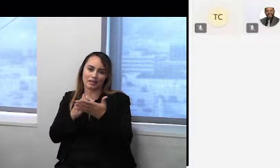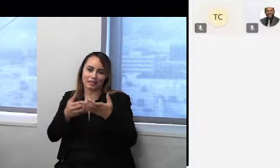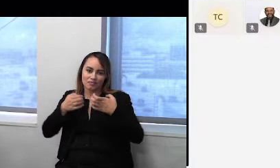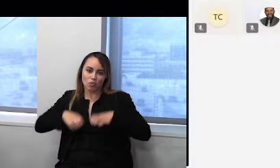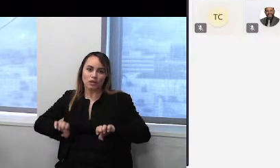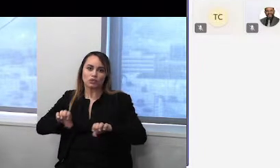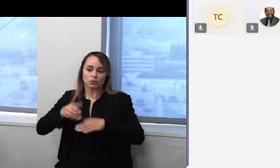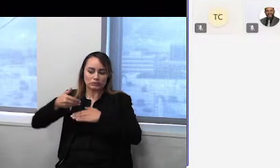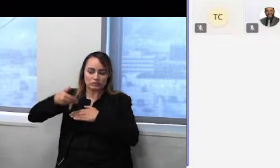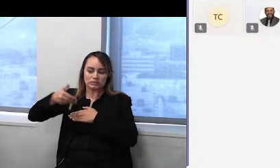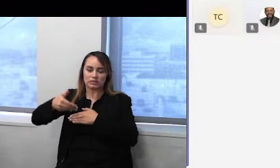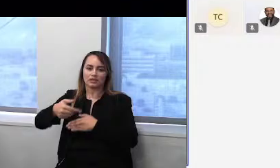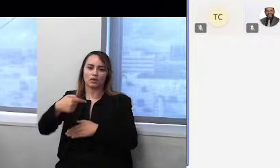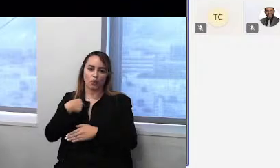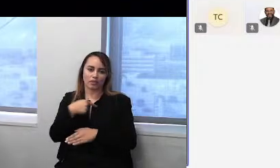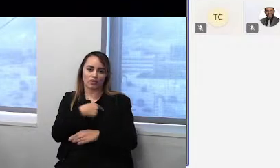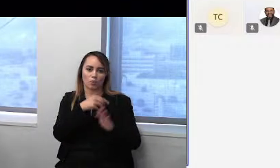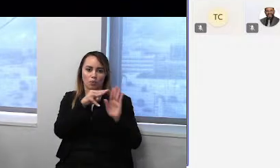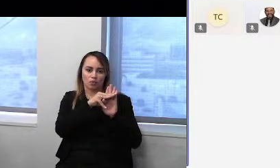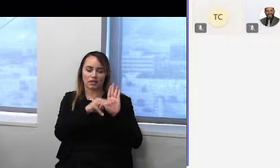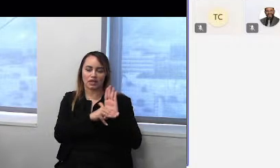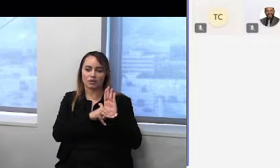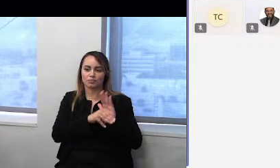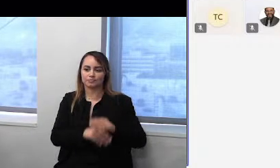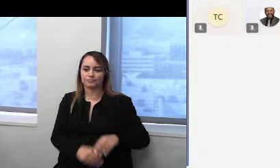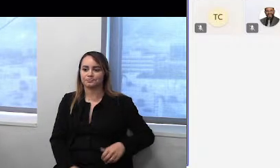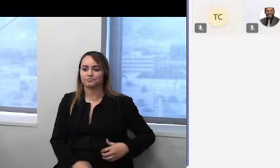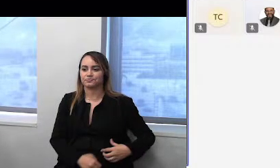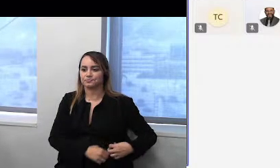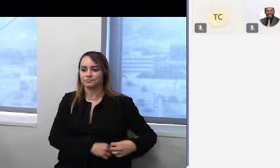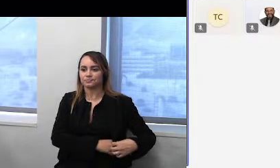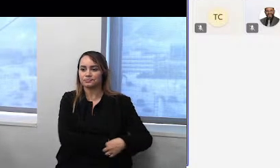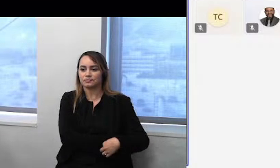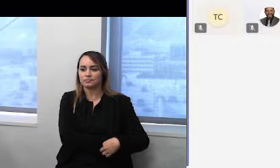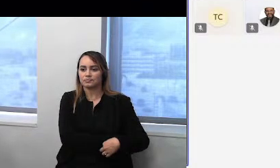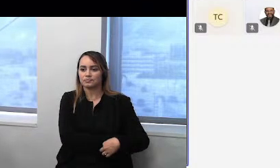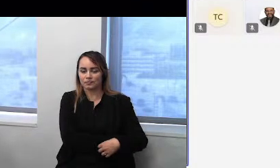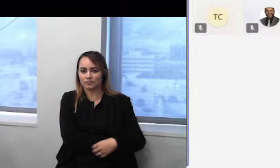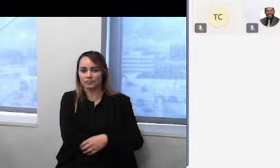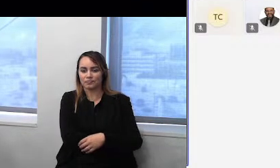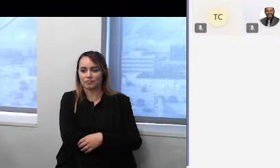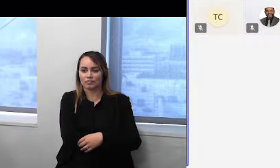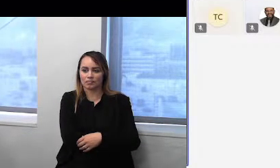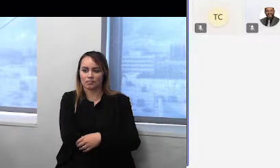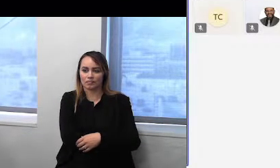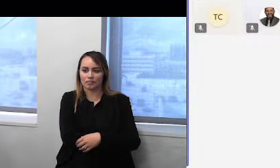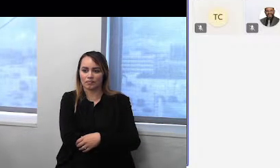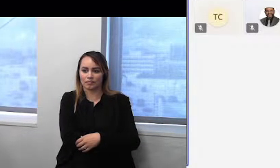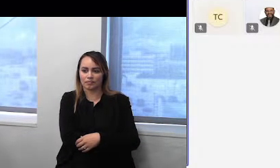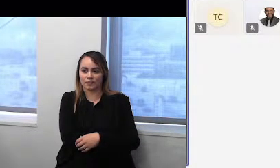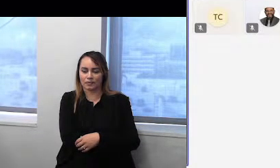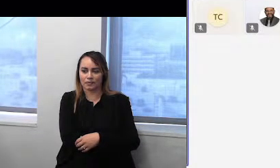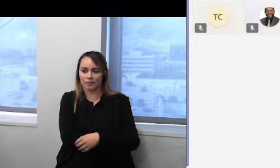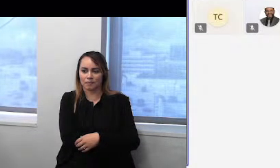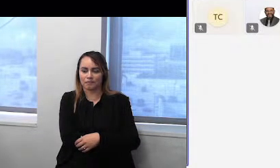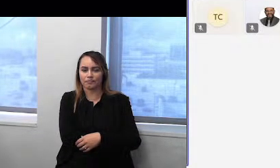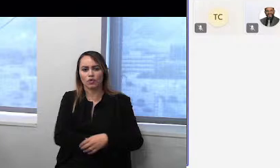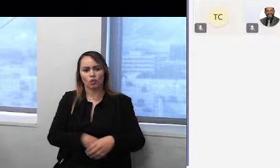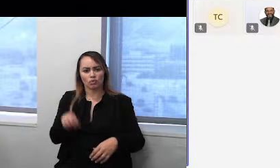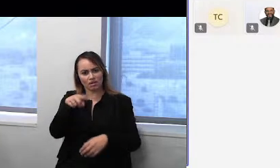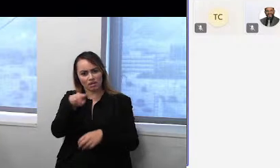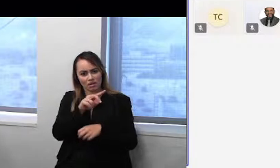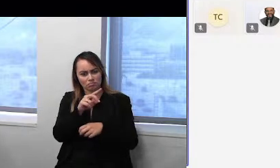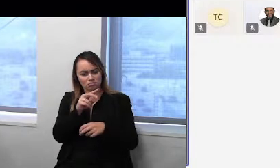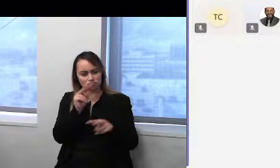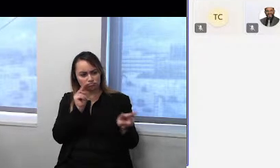And then, to what extent are you studying, I guess, strategic deployment of battery resources, for example, to deal with